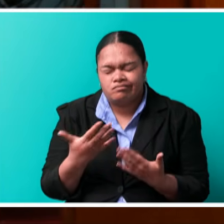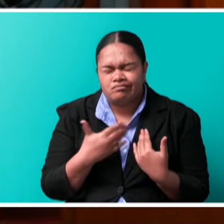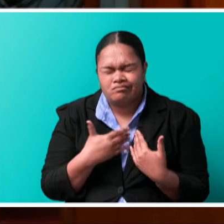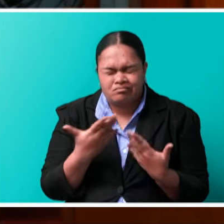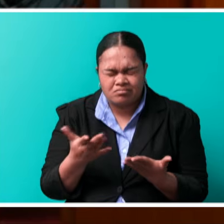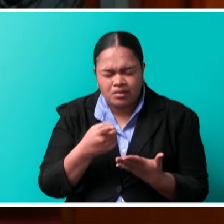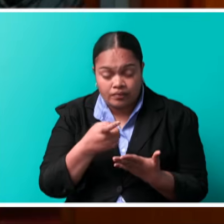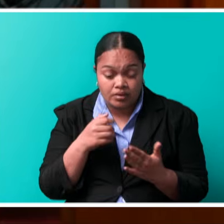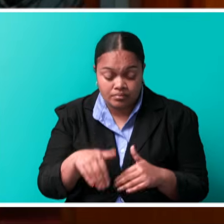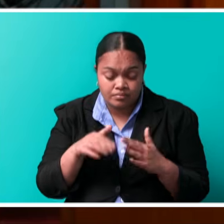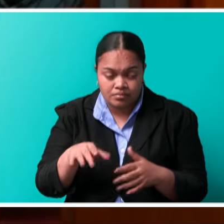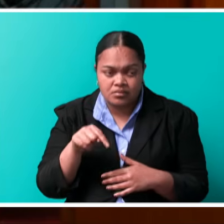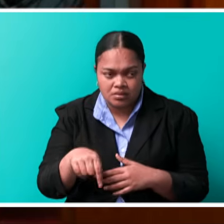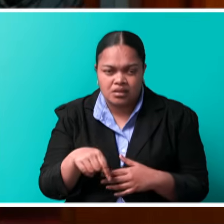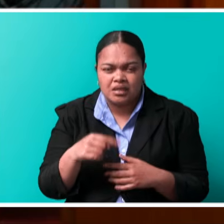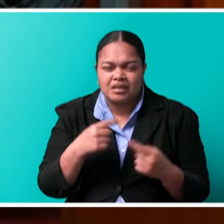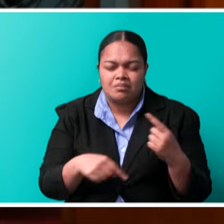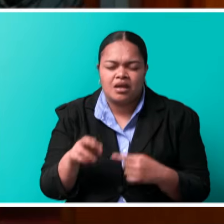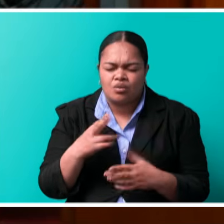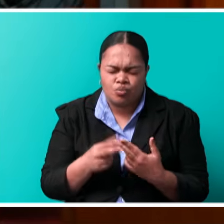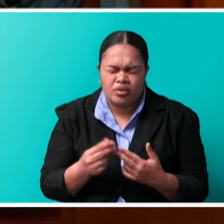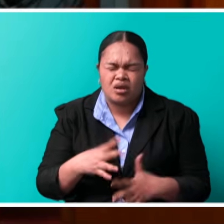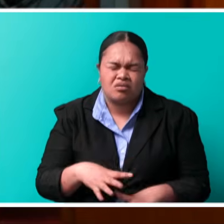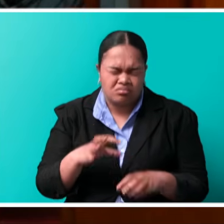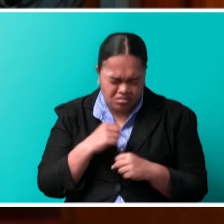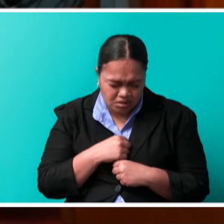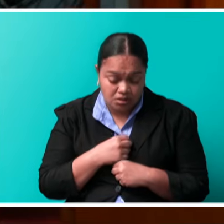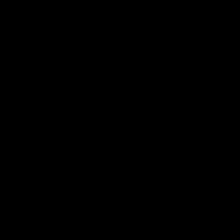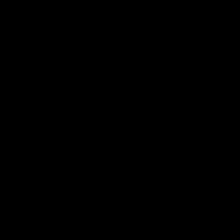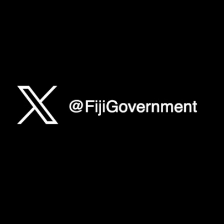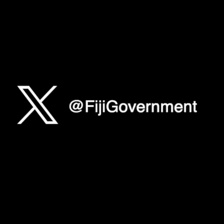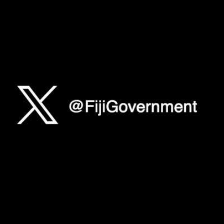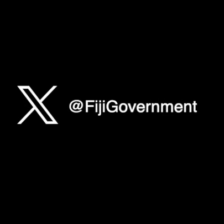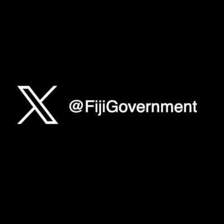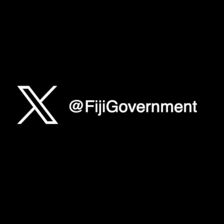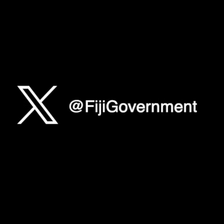this debate in confidence in the future of our beloved nation. Thank you, sir.